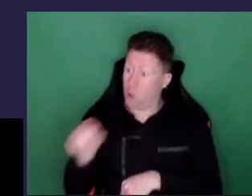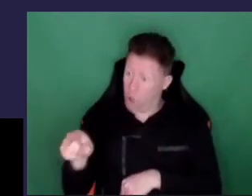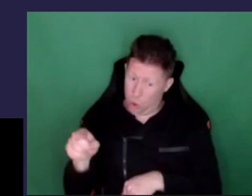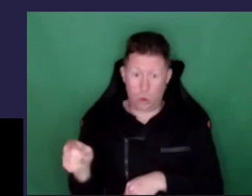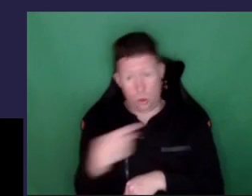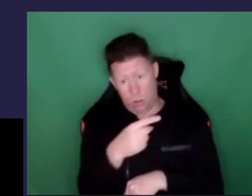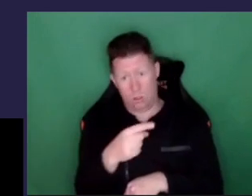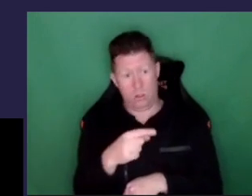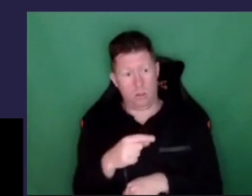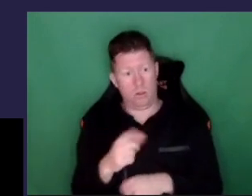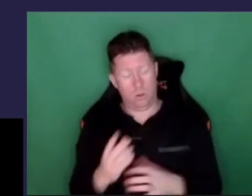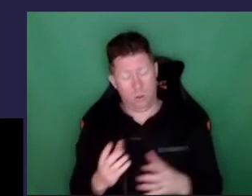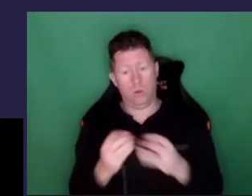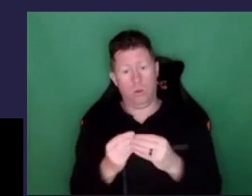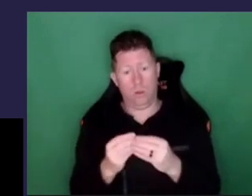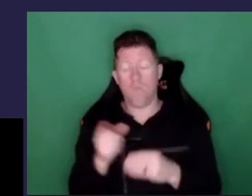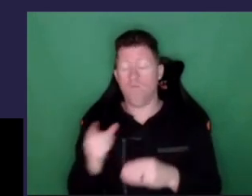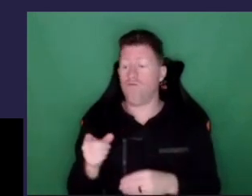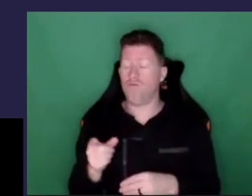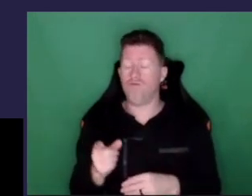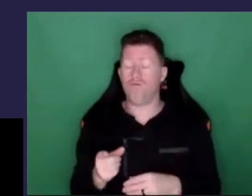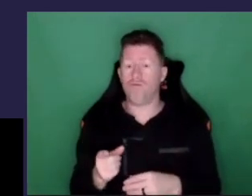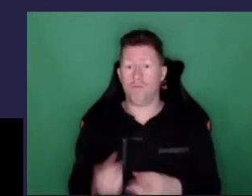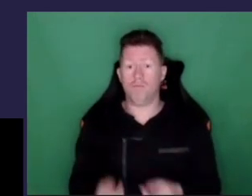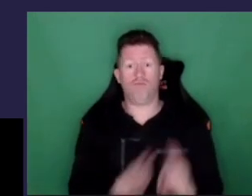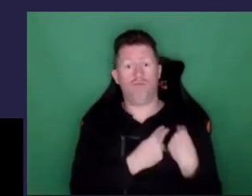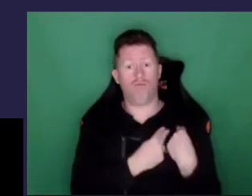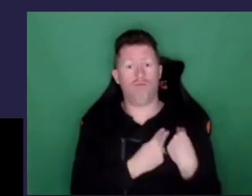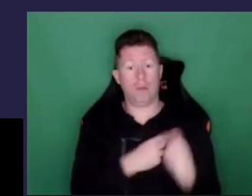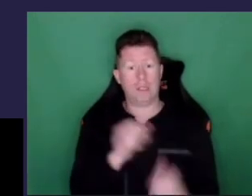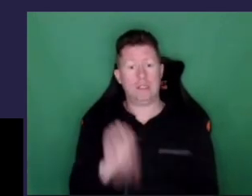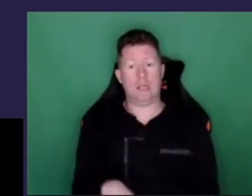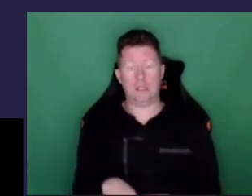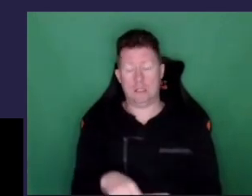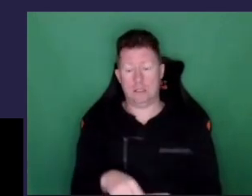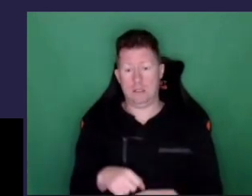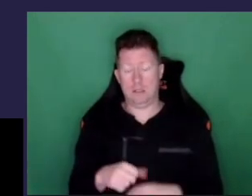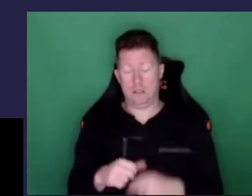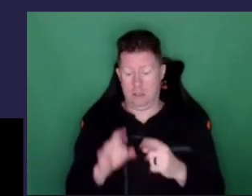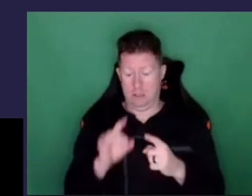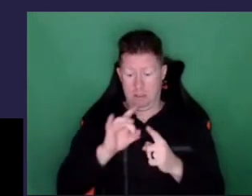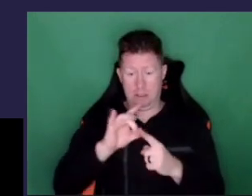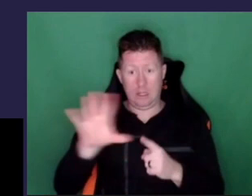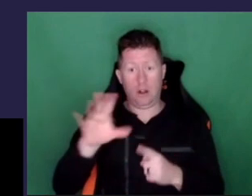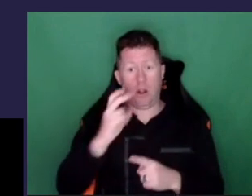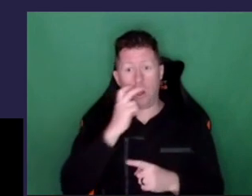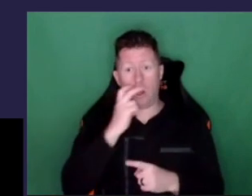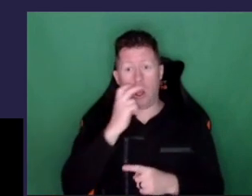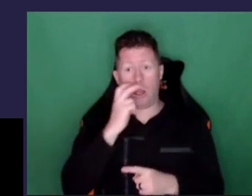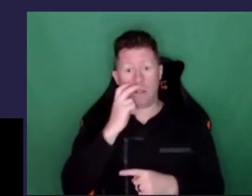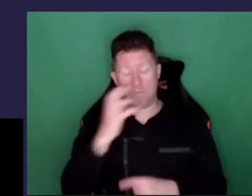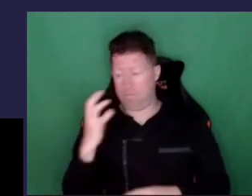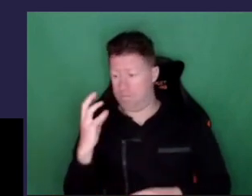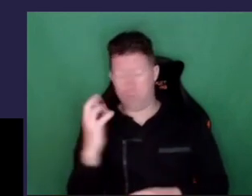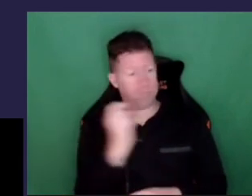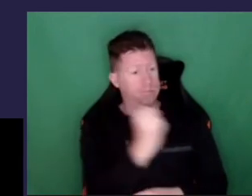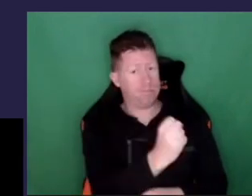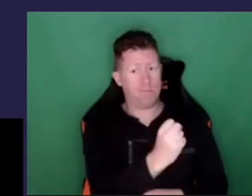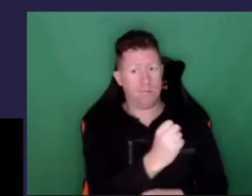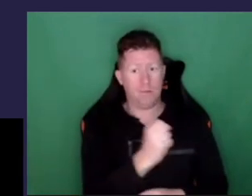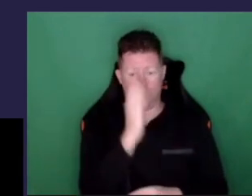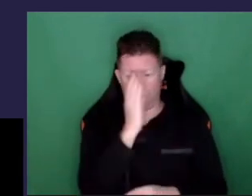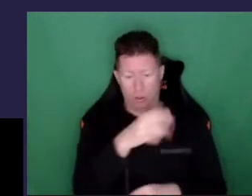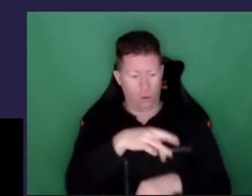that child? And she took that literally and went to the hospital that night at 10 o'clock and talked her way into the intensive care